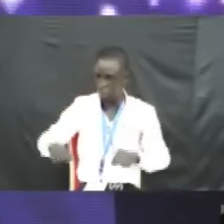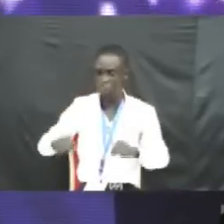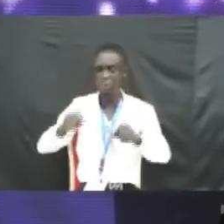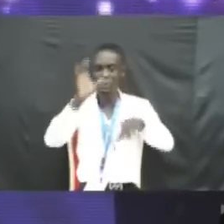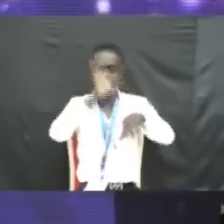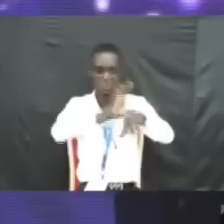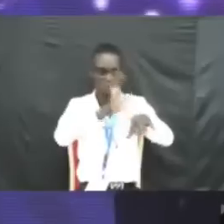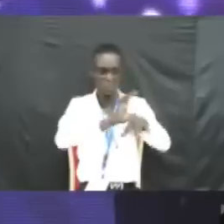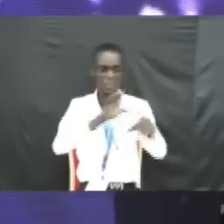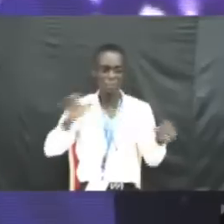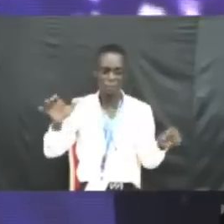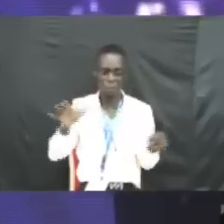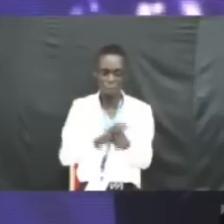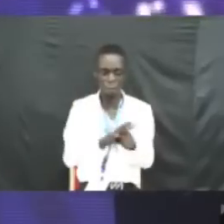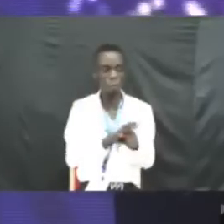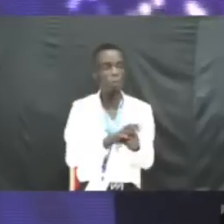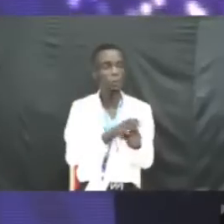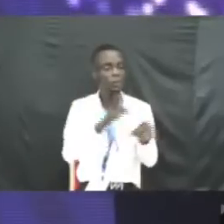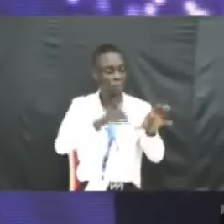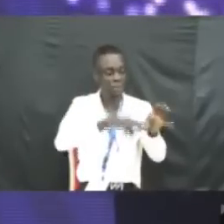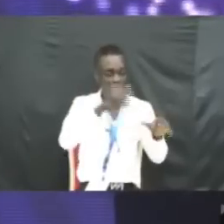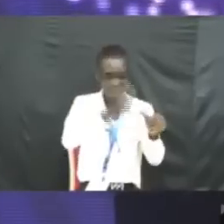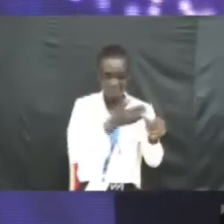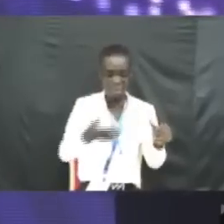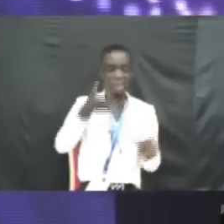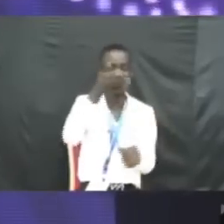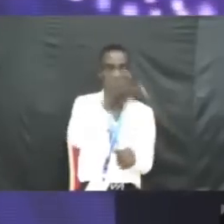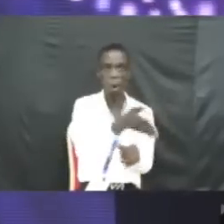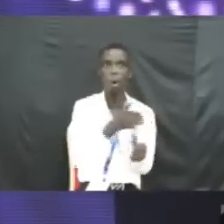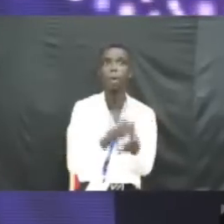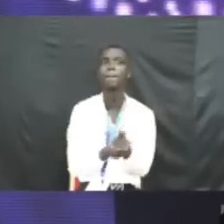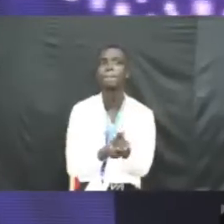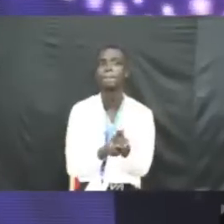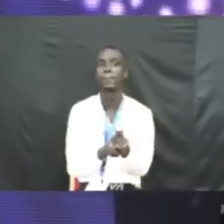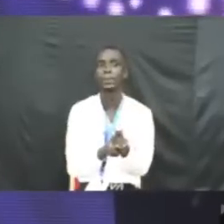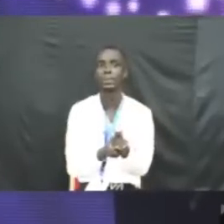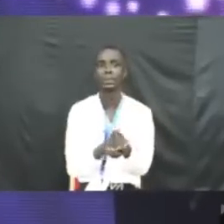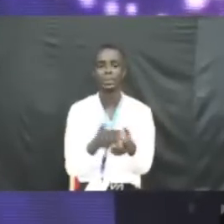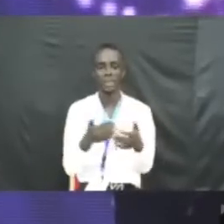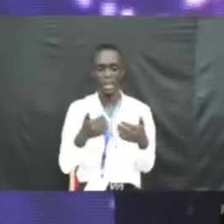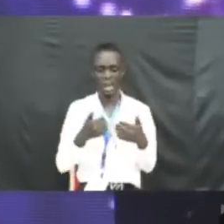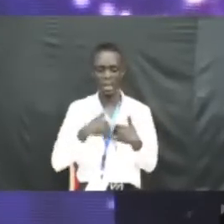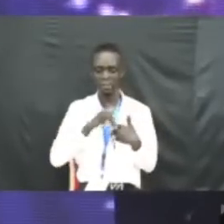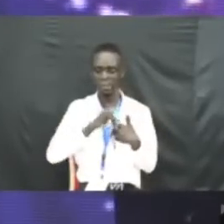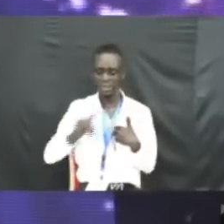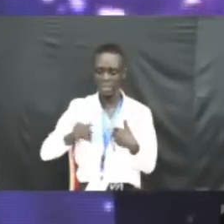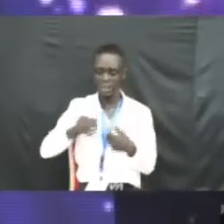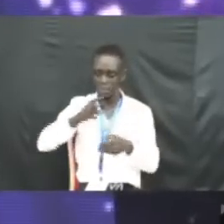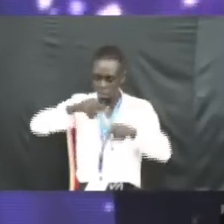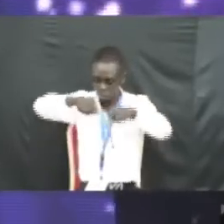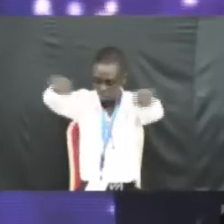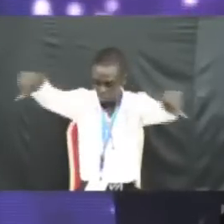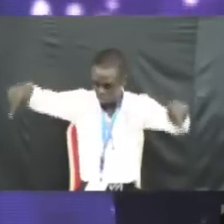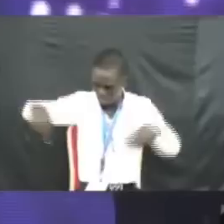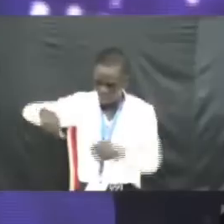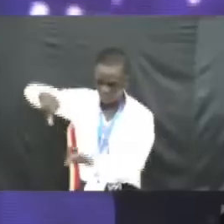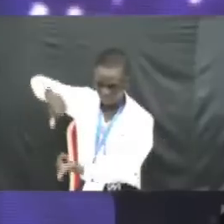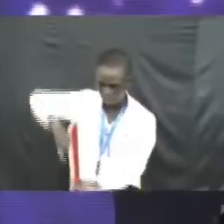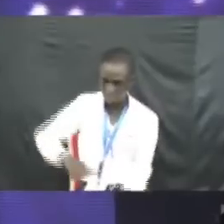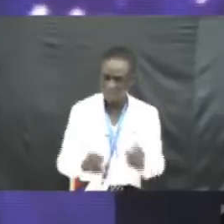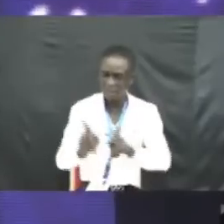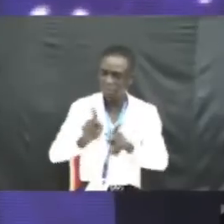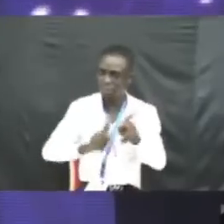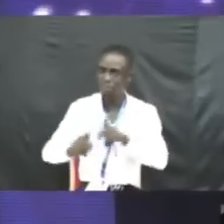furnished with musical instruments. Now there we also have a baptistry kitchen with a dining hall,